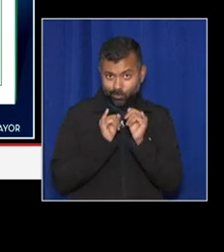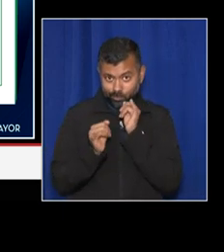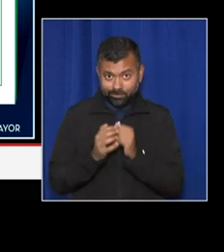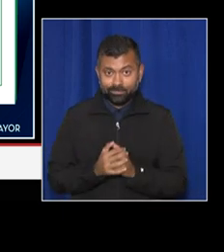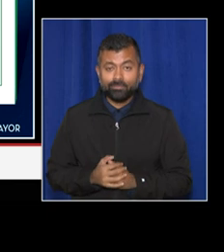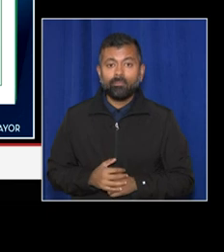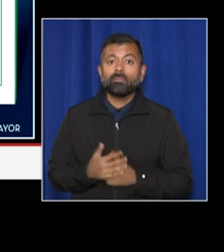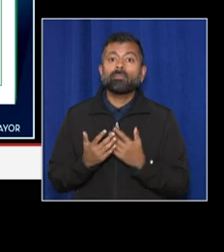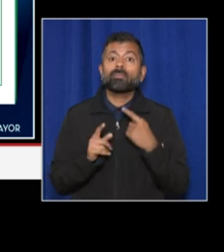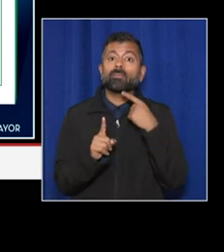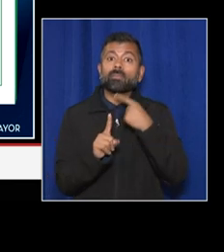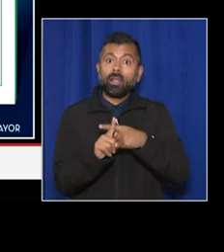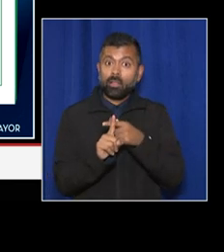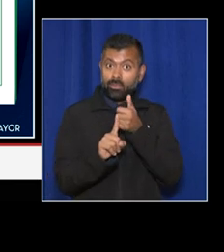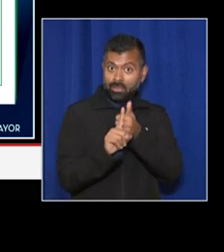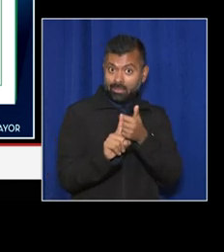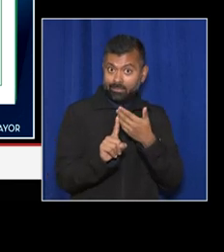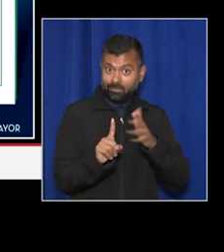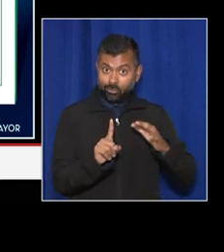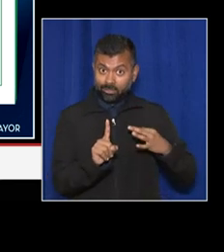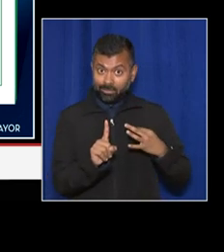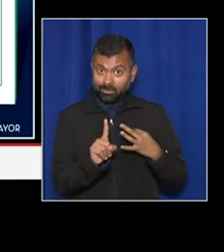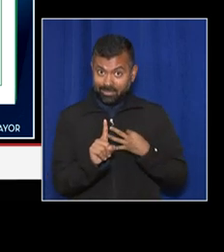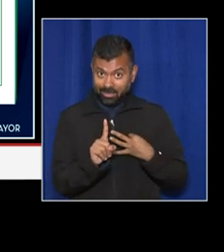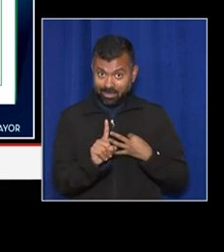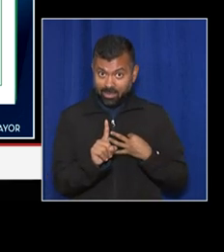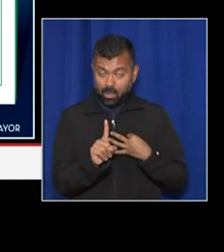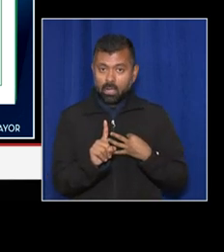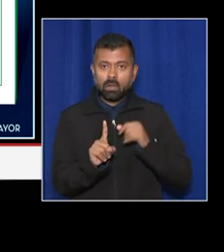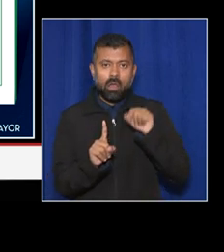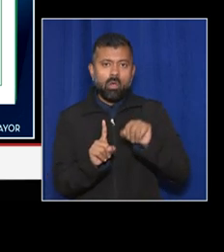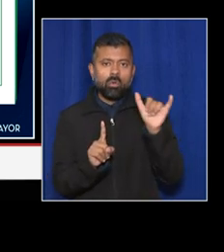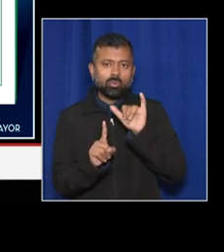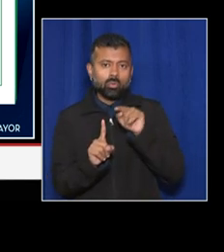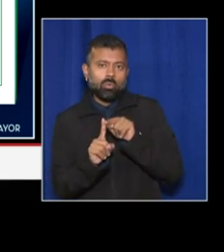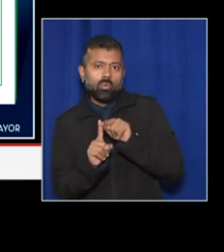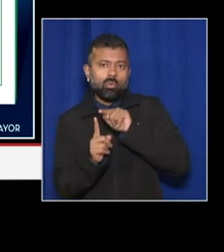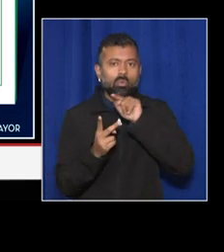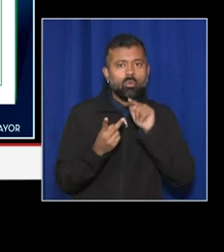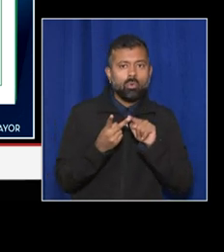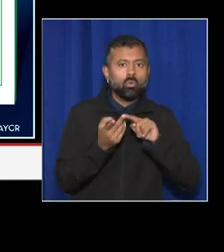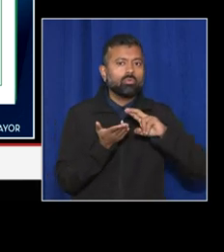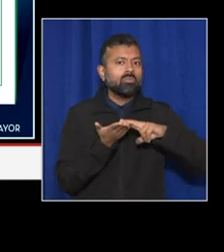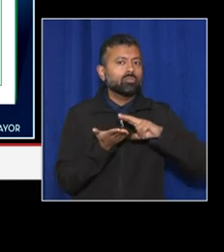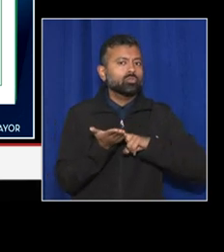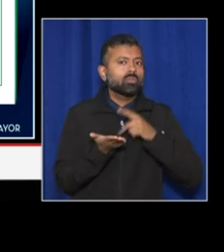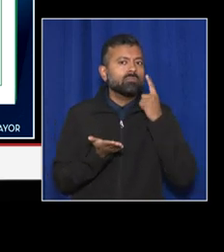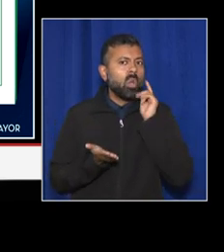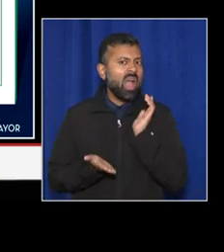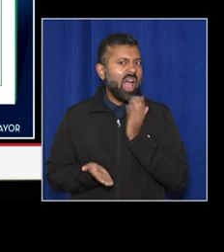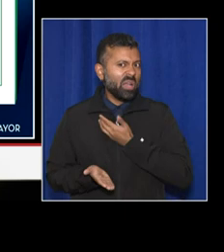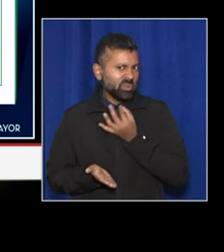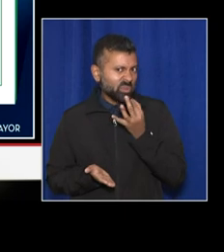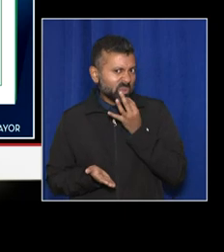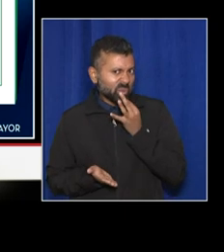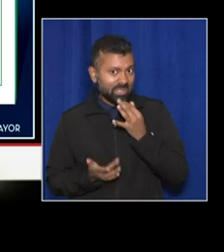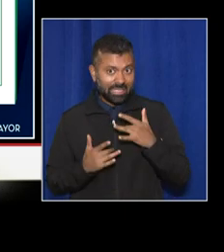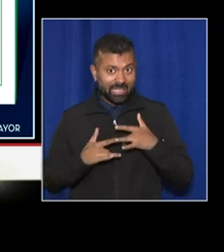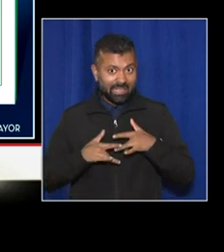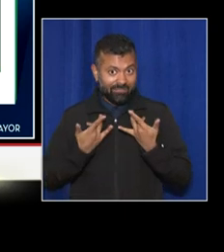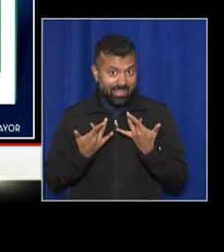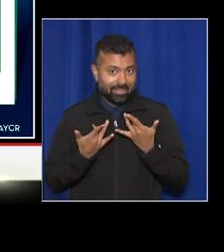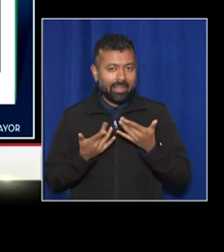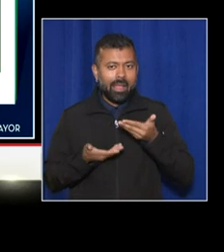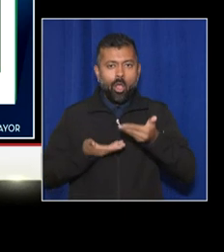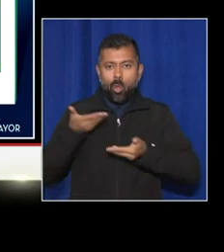apply on that page, you'll also be able to register for an upcoming hiring event that we're going to have on March the 14th.